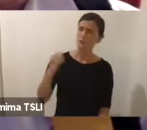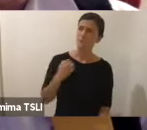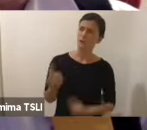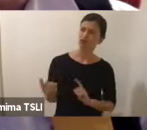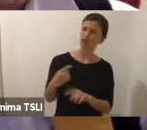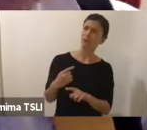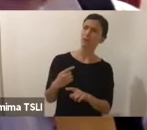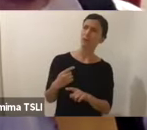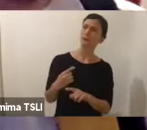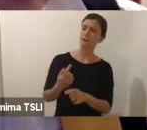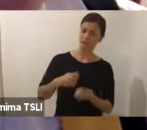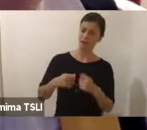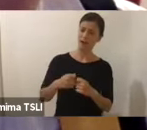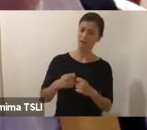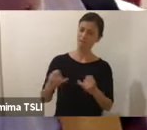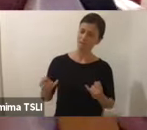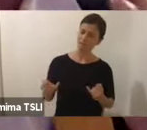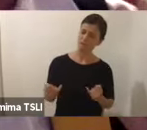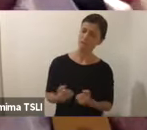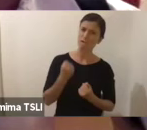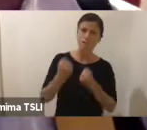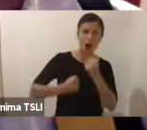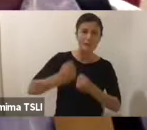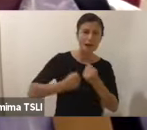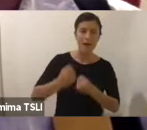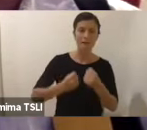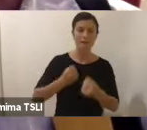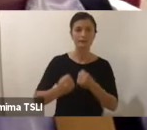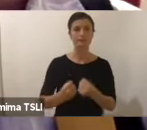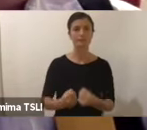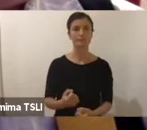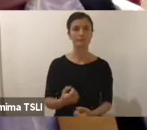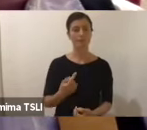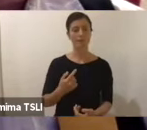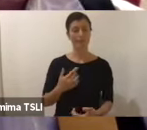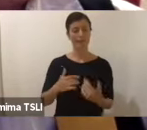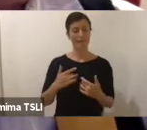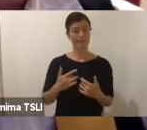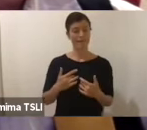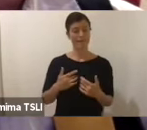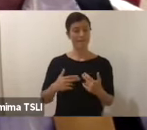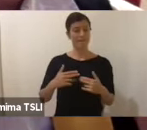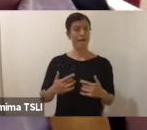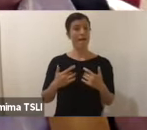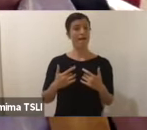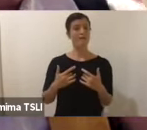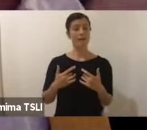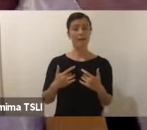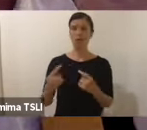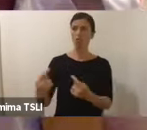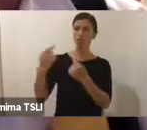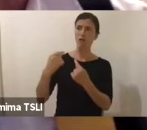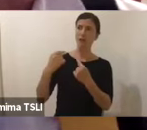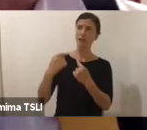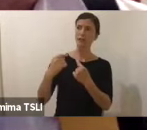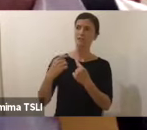quite usually if i'm faced with something that feels like a threat is to stick my chin out you know put